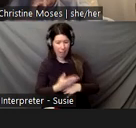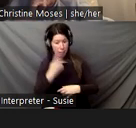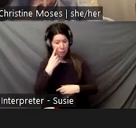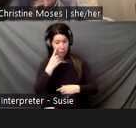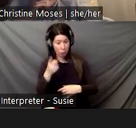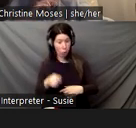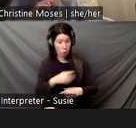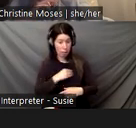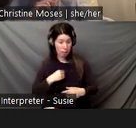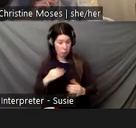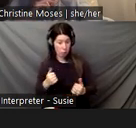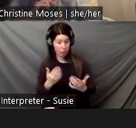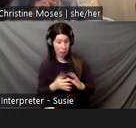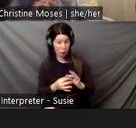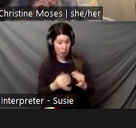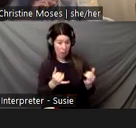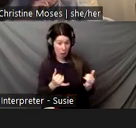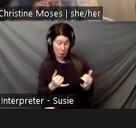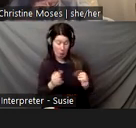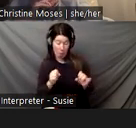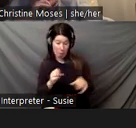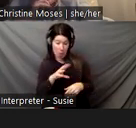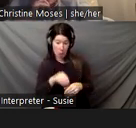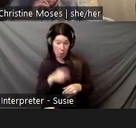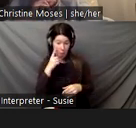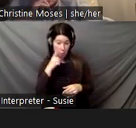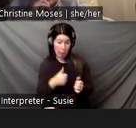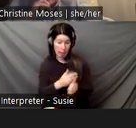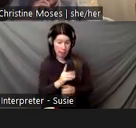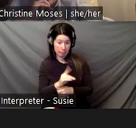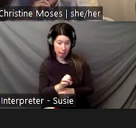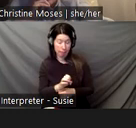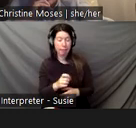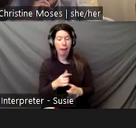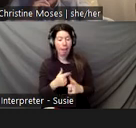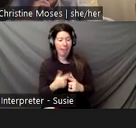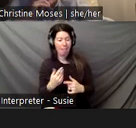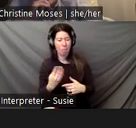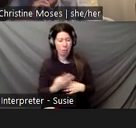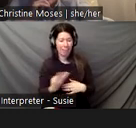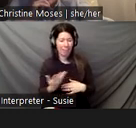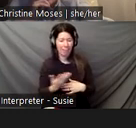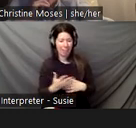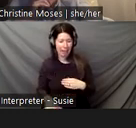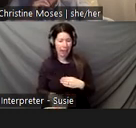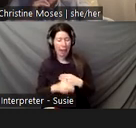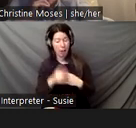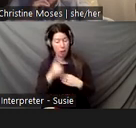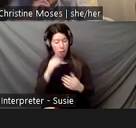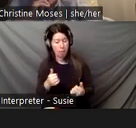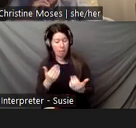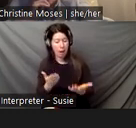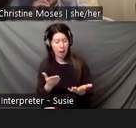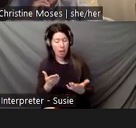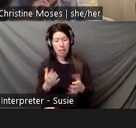would be possibly included in the update. And then an additional 4 to 5 days on the far end of that update to provide